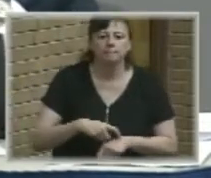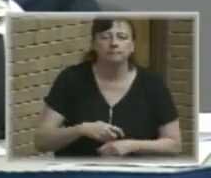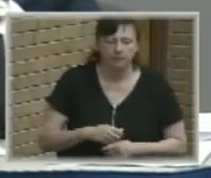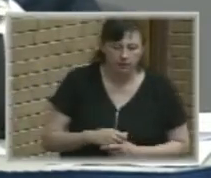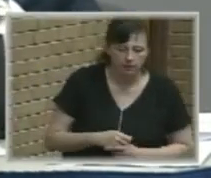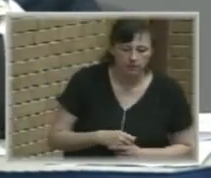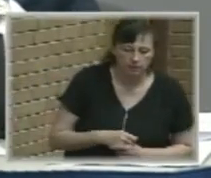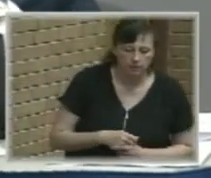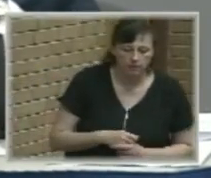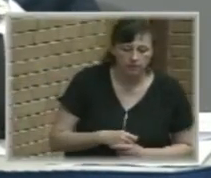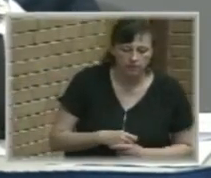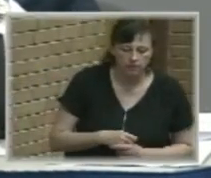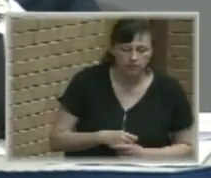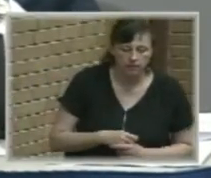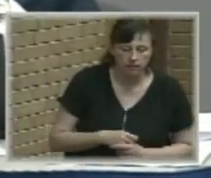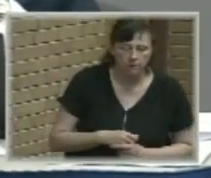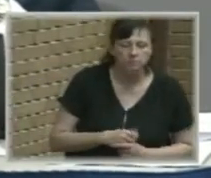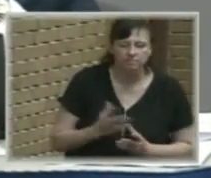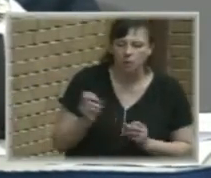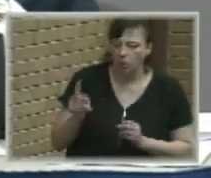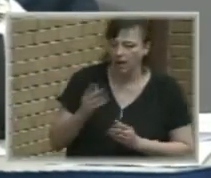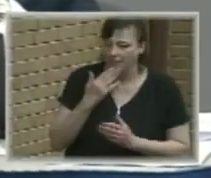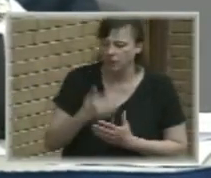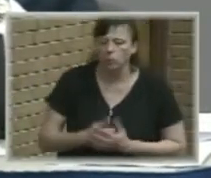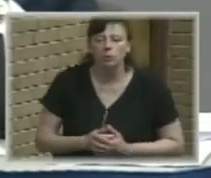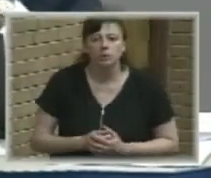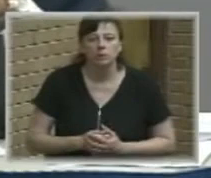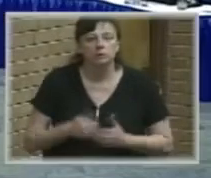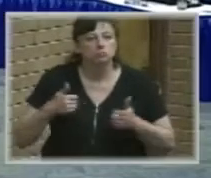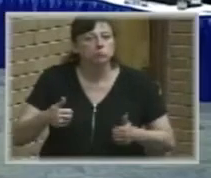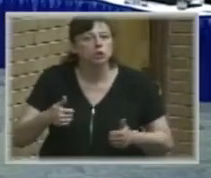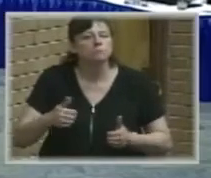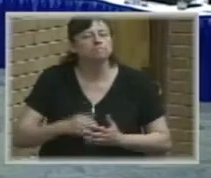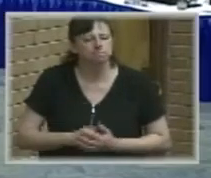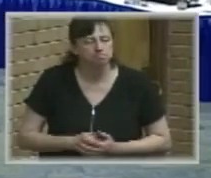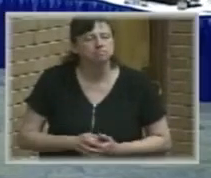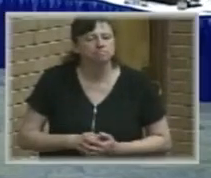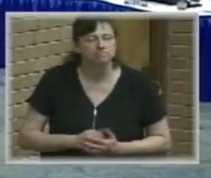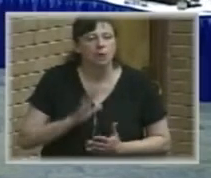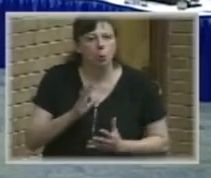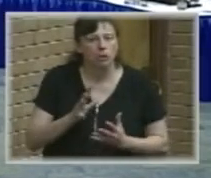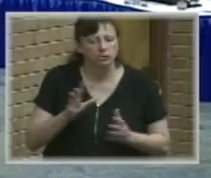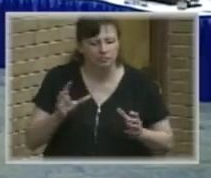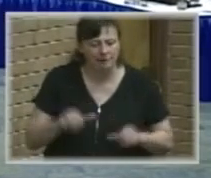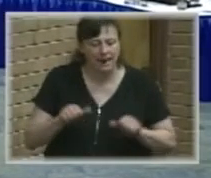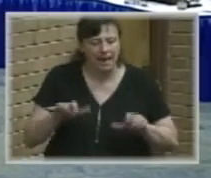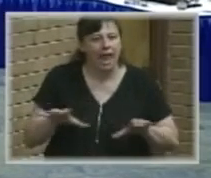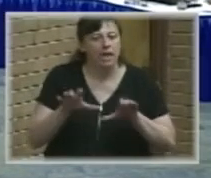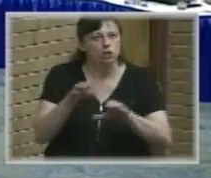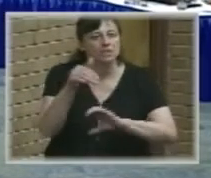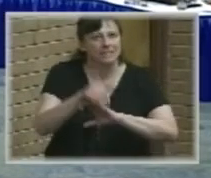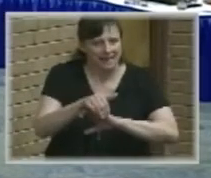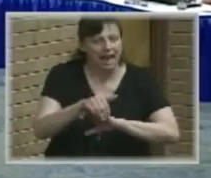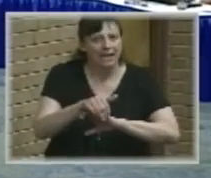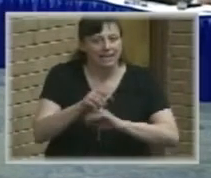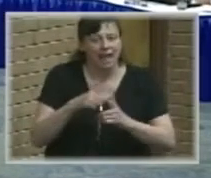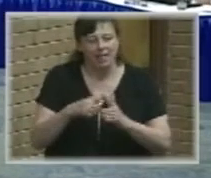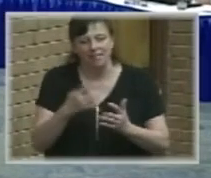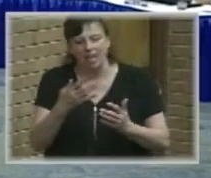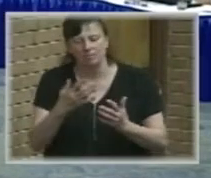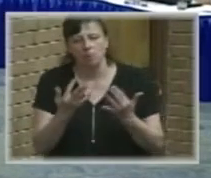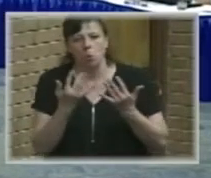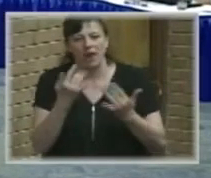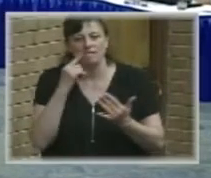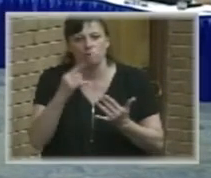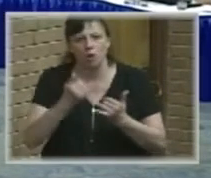just tweaked that language a little bit as well. Good. Well, we'll take action tonight and await the final contract.